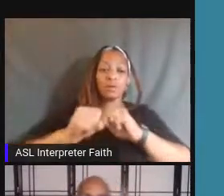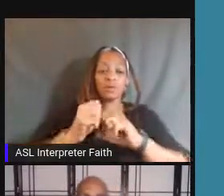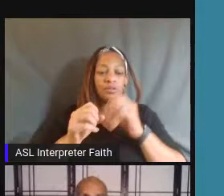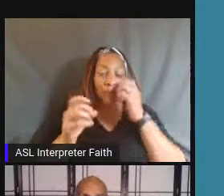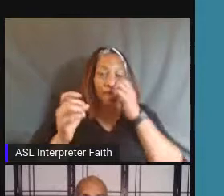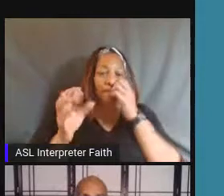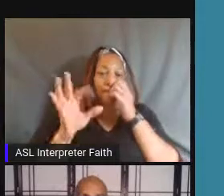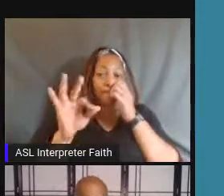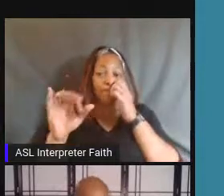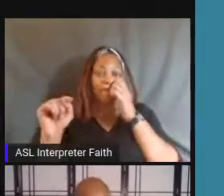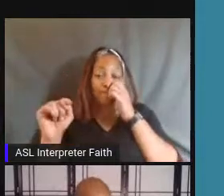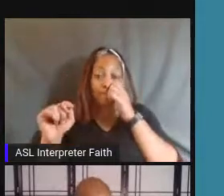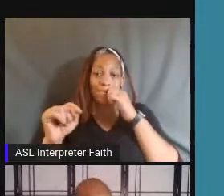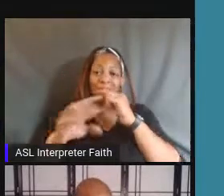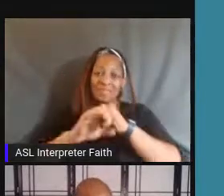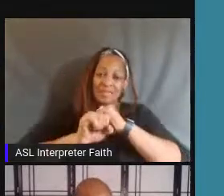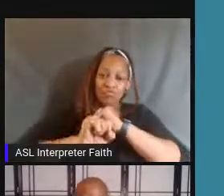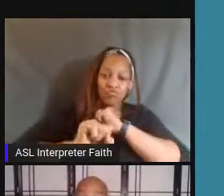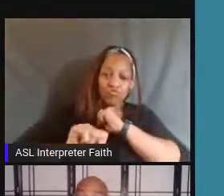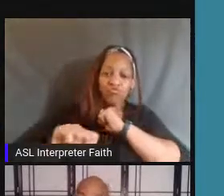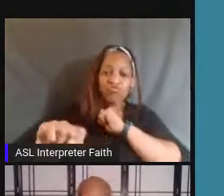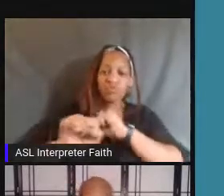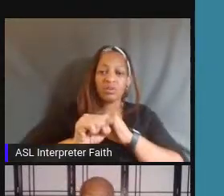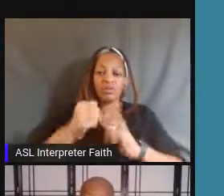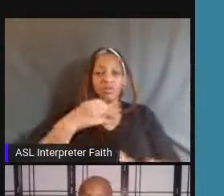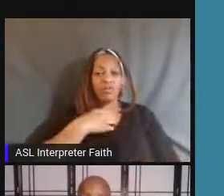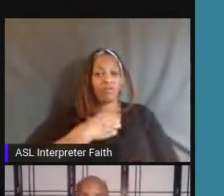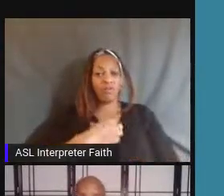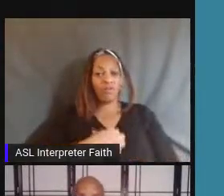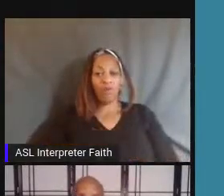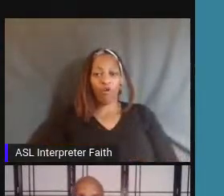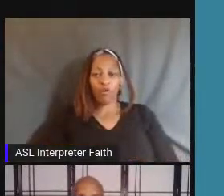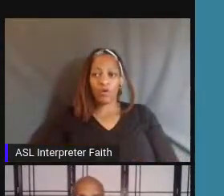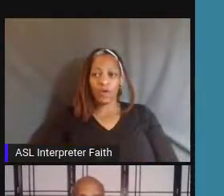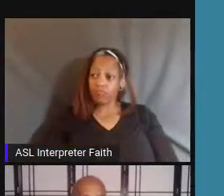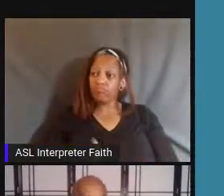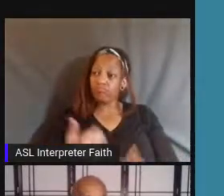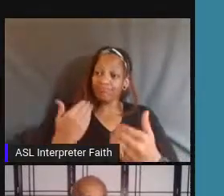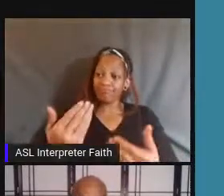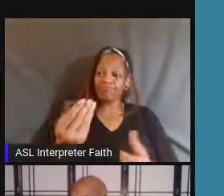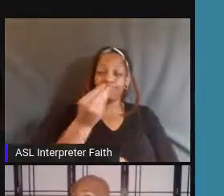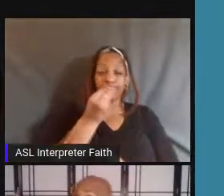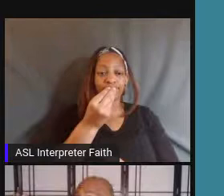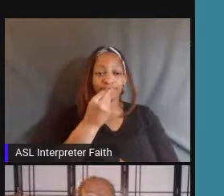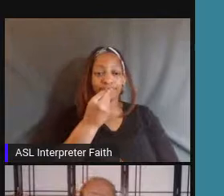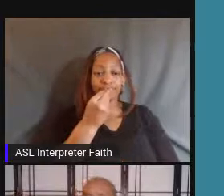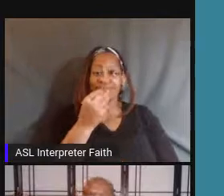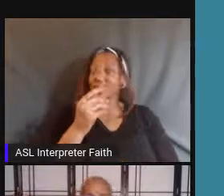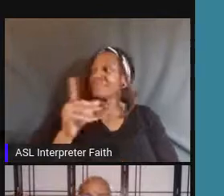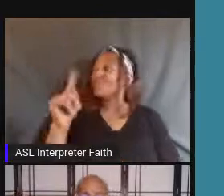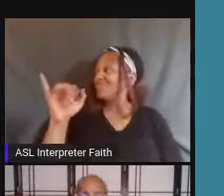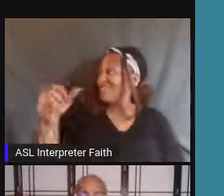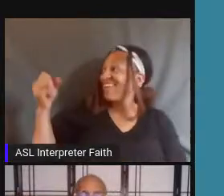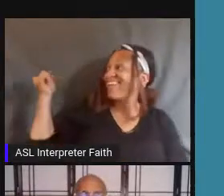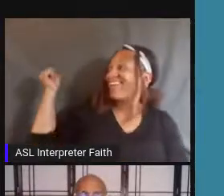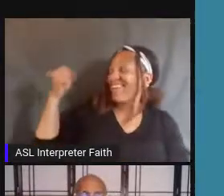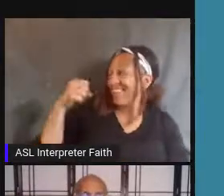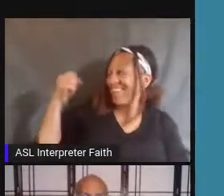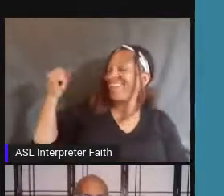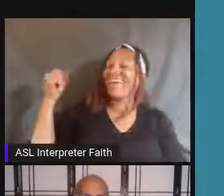stretch. Feeling hungry, time to eat. I'm feeling, Tracy said, yeah, I'm